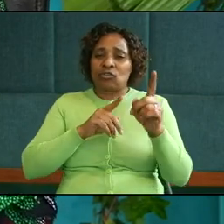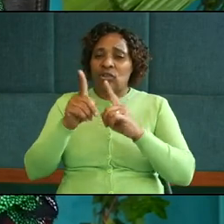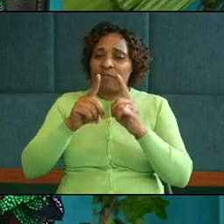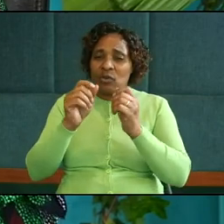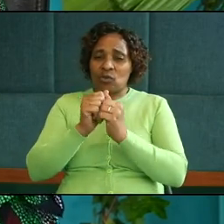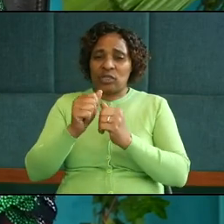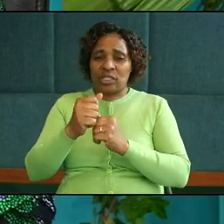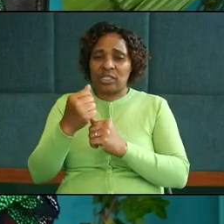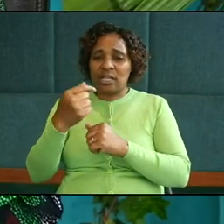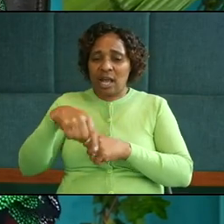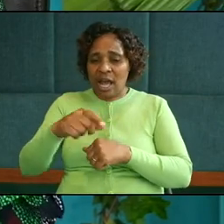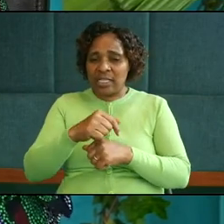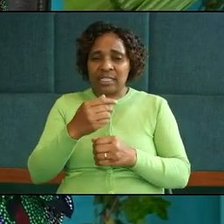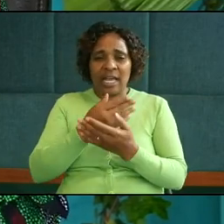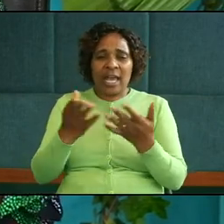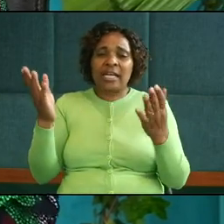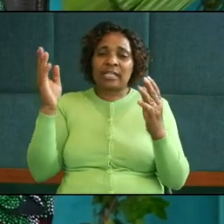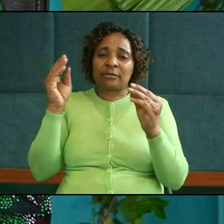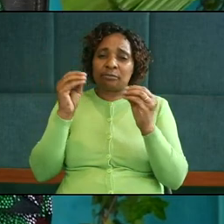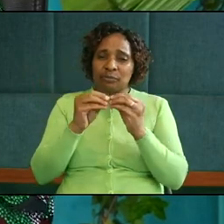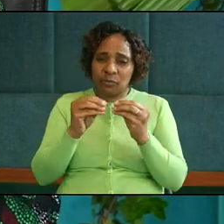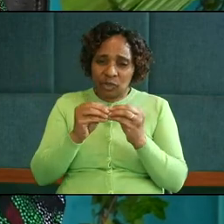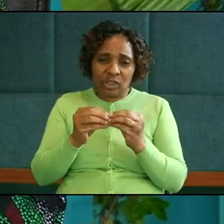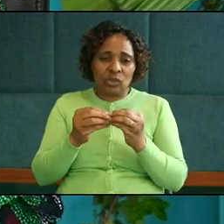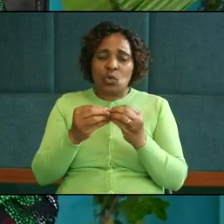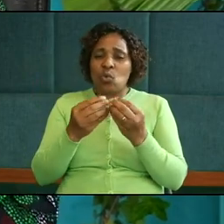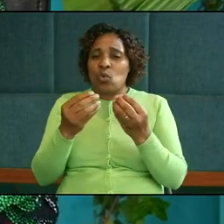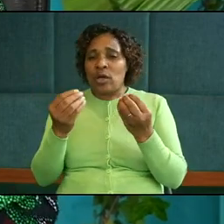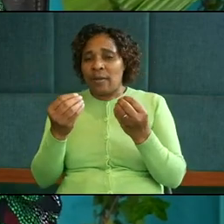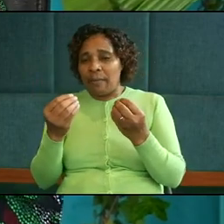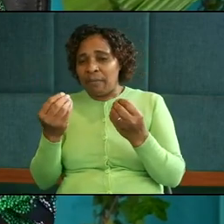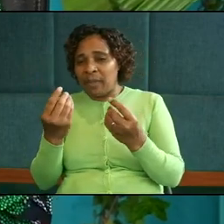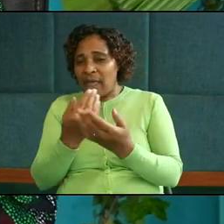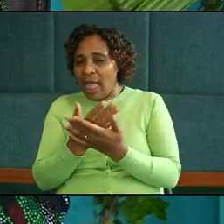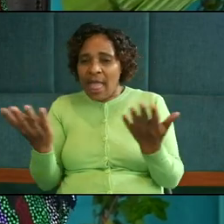us every single point, moment, step of the way. In